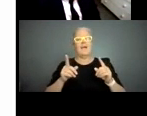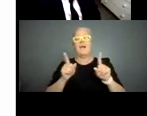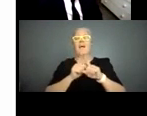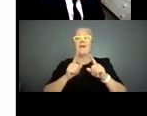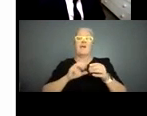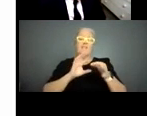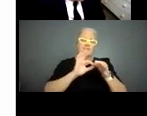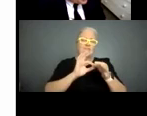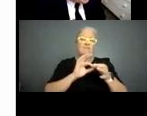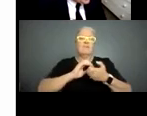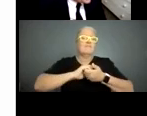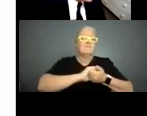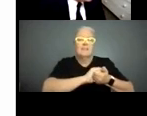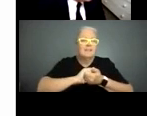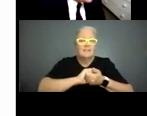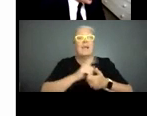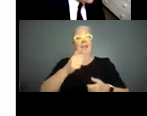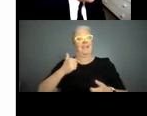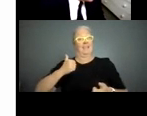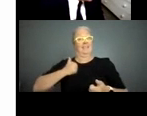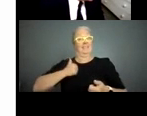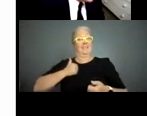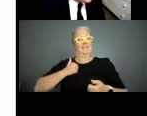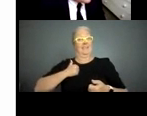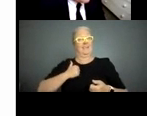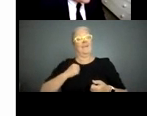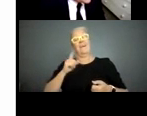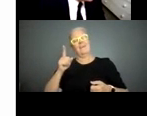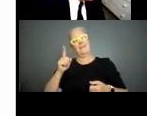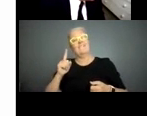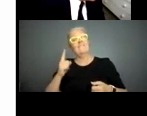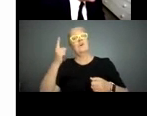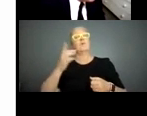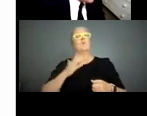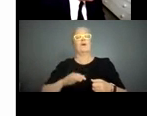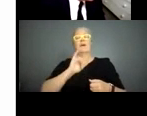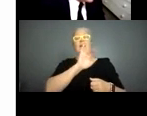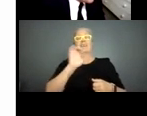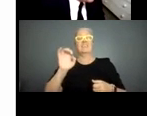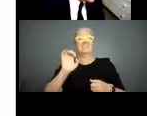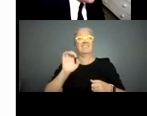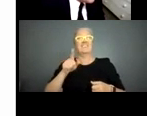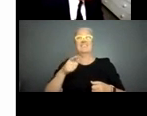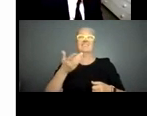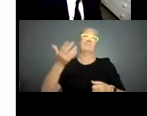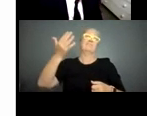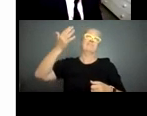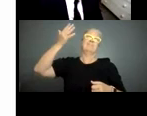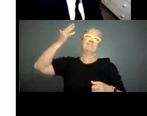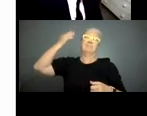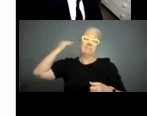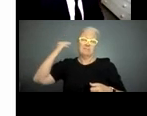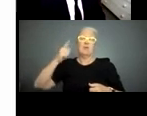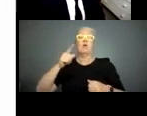in Canada, the first place to start organized inclusive education more than 65 years ago in Ontario, in the Catholic